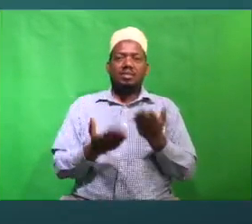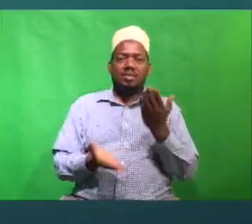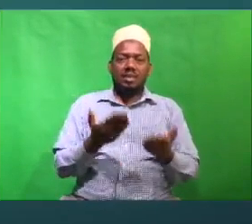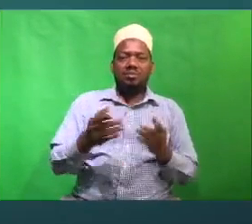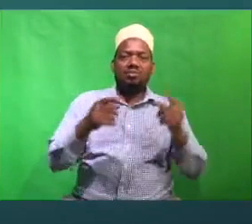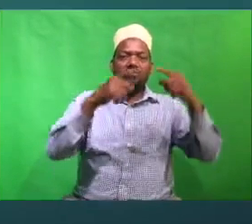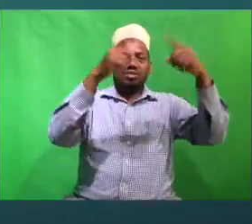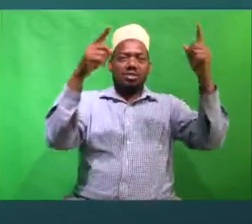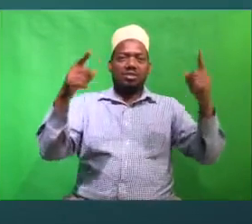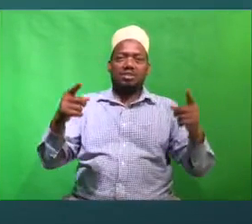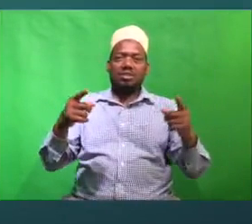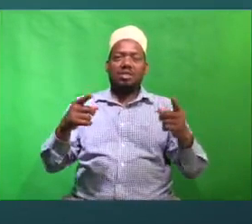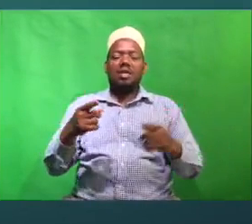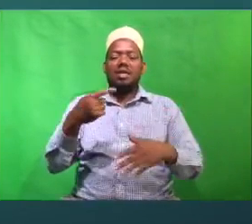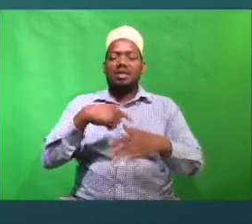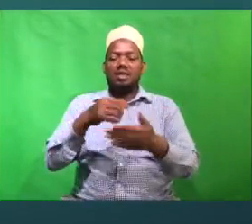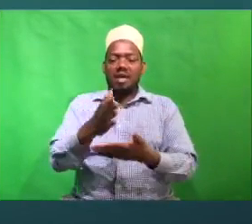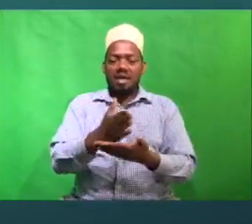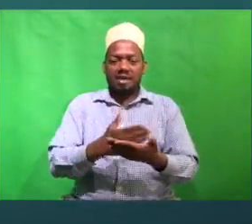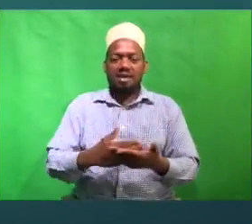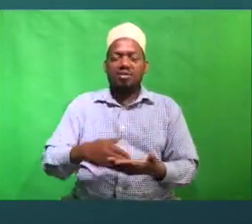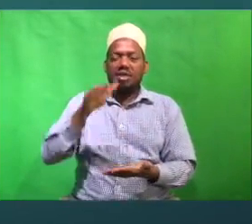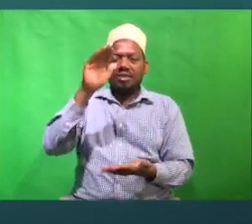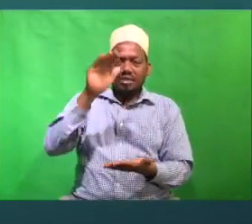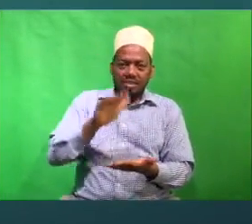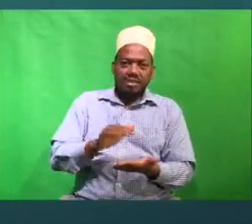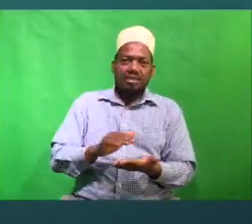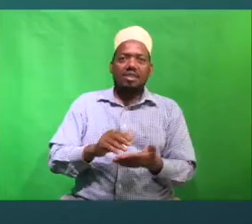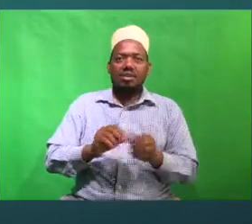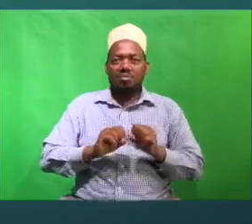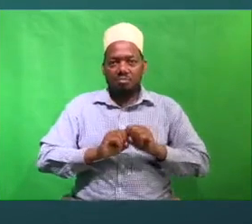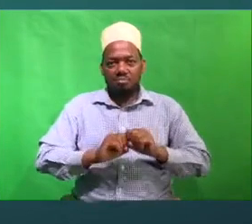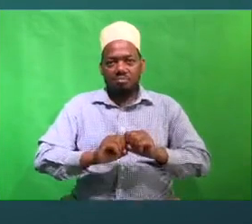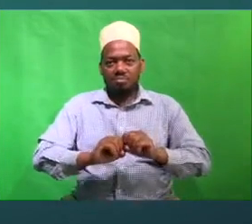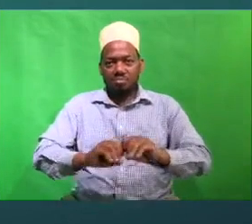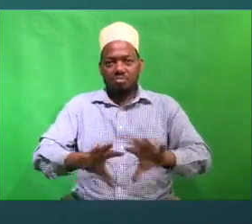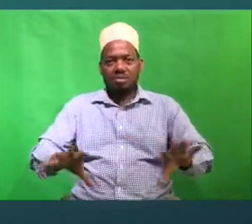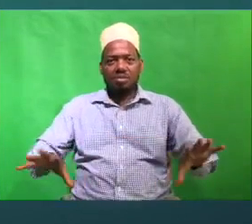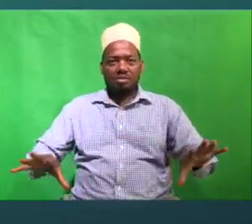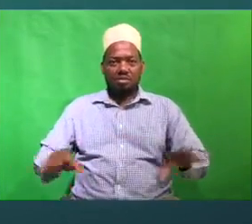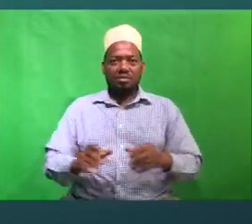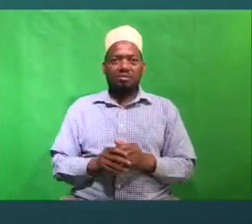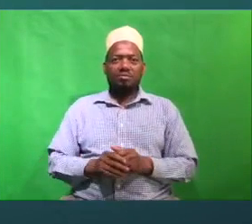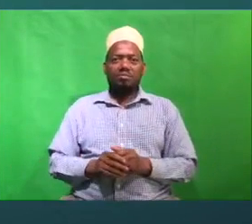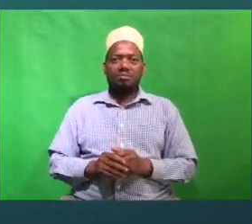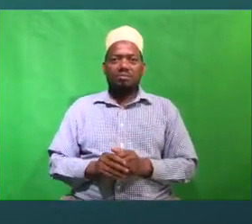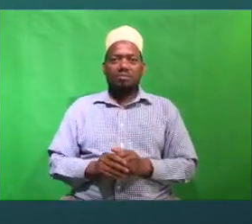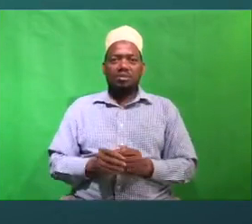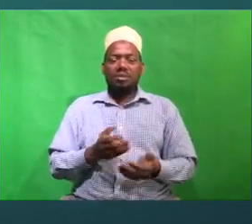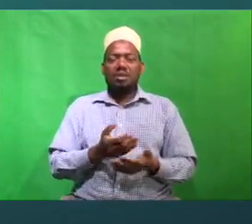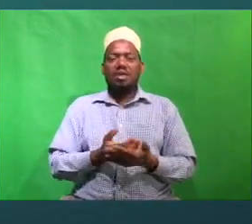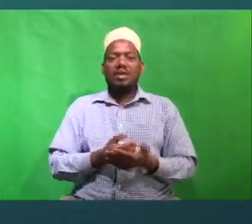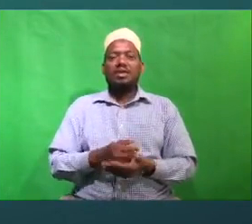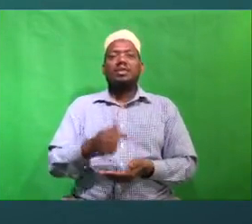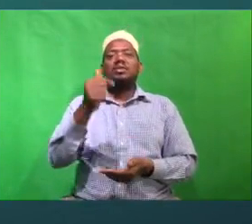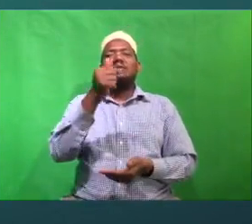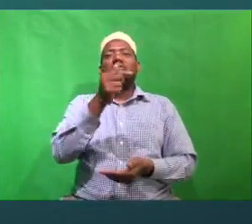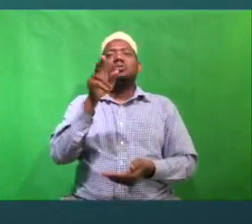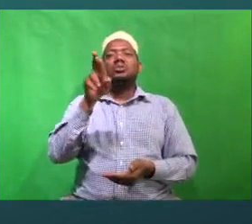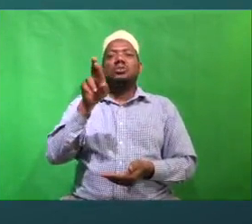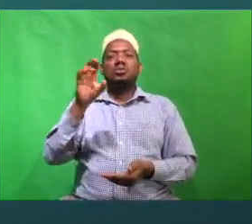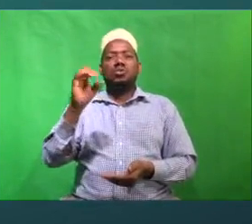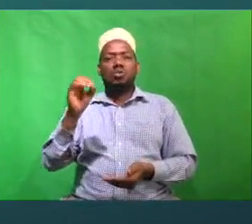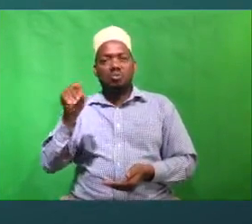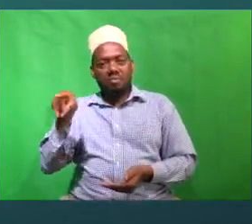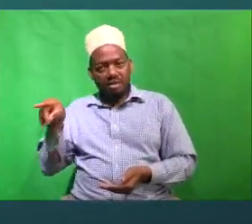vegetation. In area where dense vegetation, it means forest, is difficult to clear, like in tropical